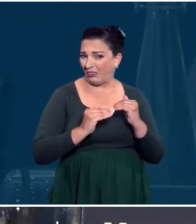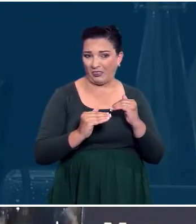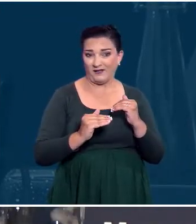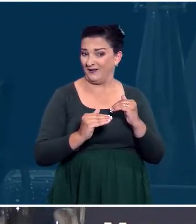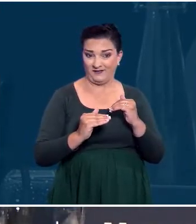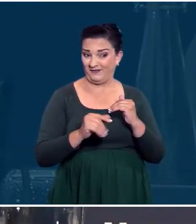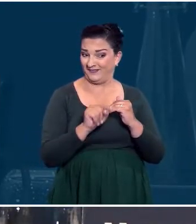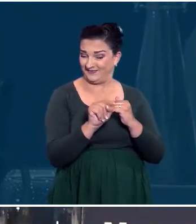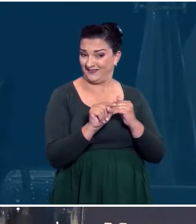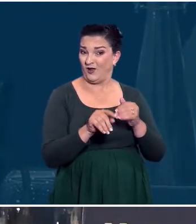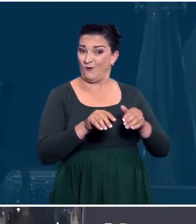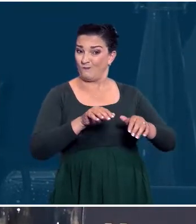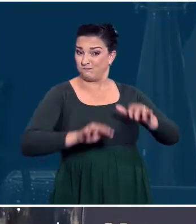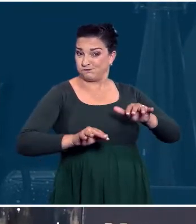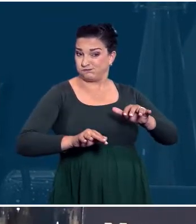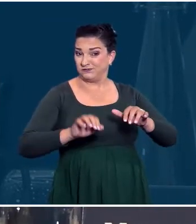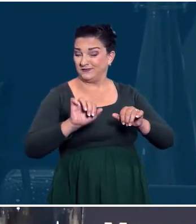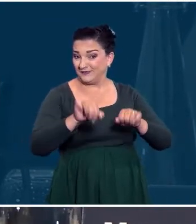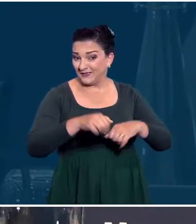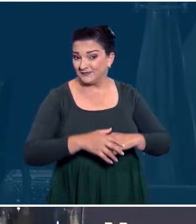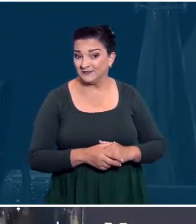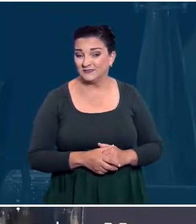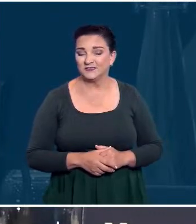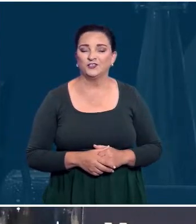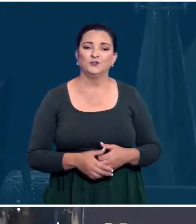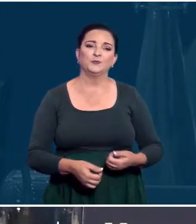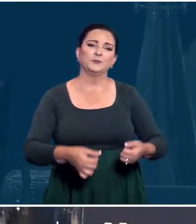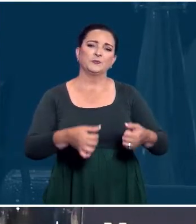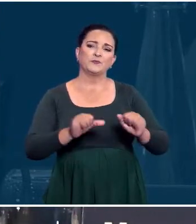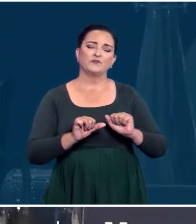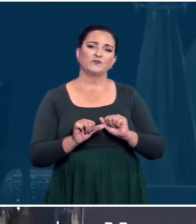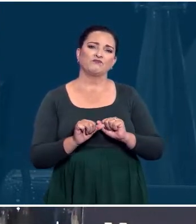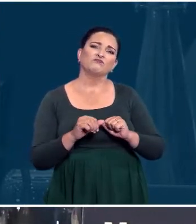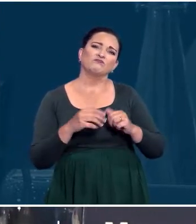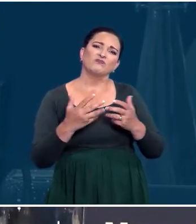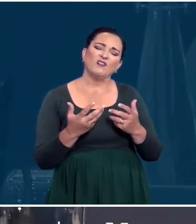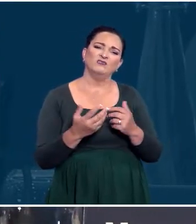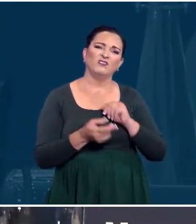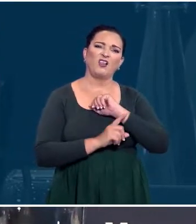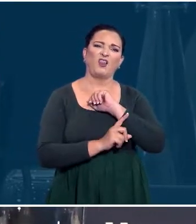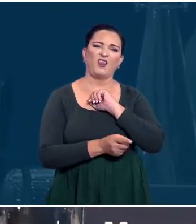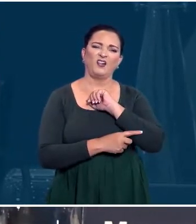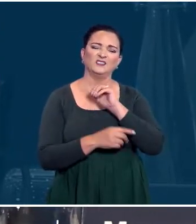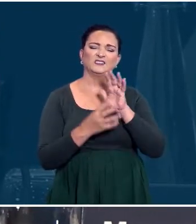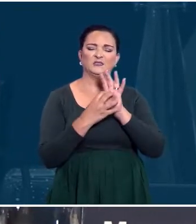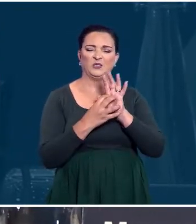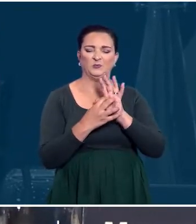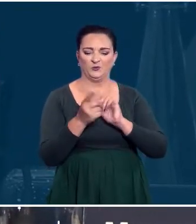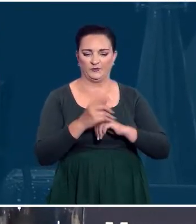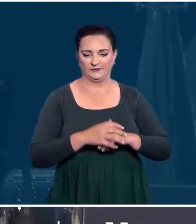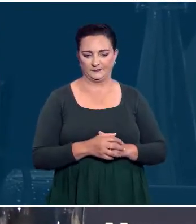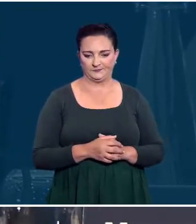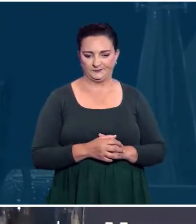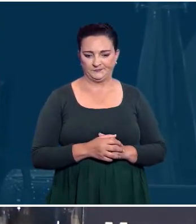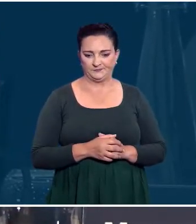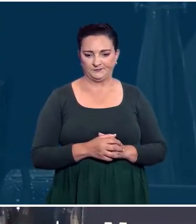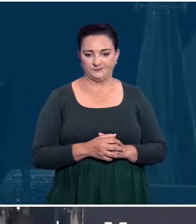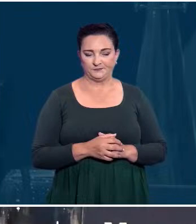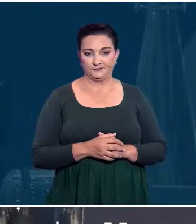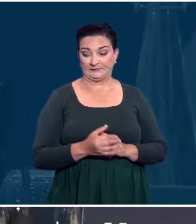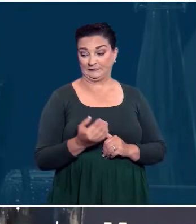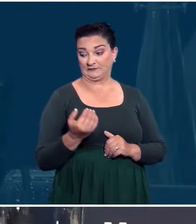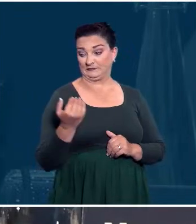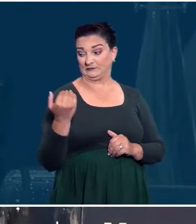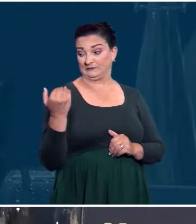volatile. I'll give you just one last kind of window on this. The last big